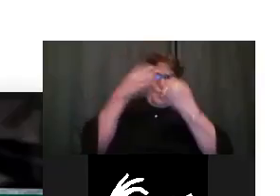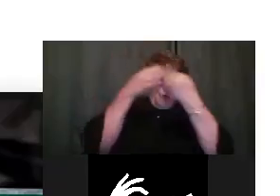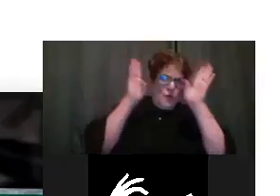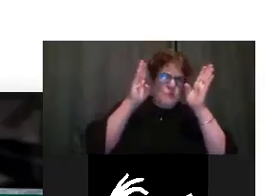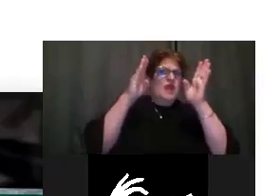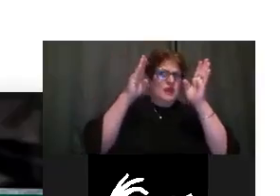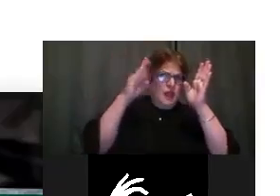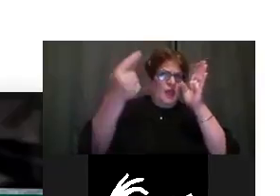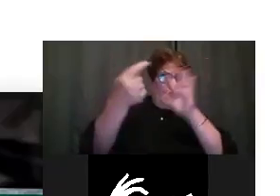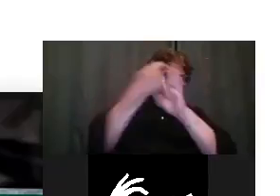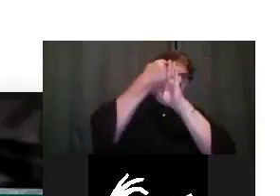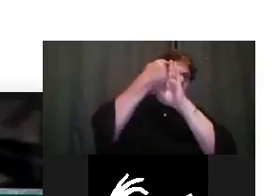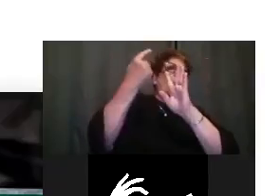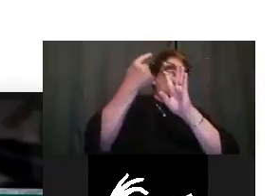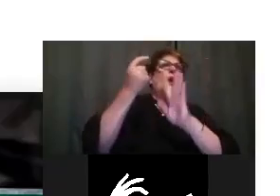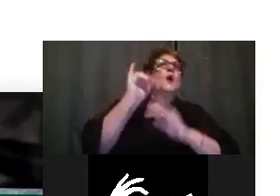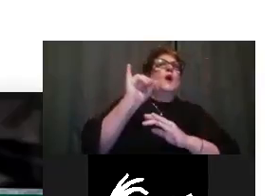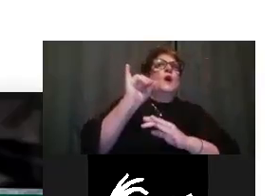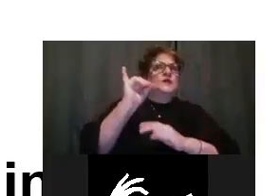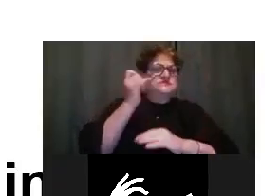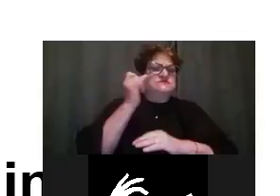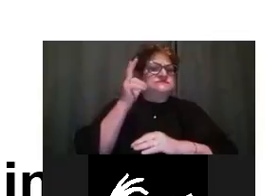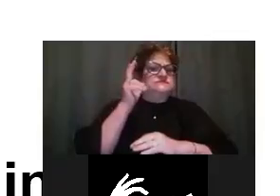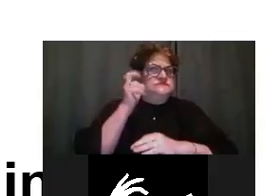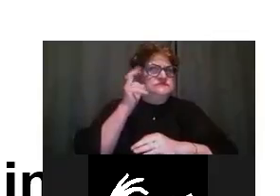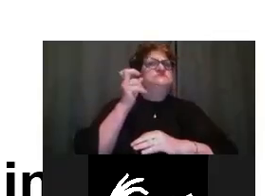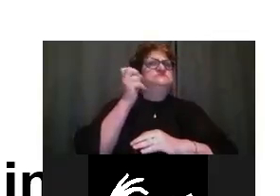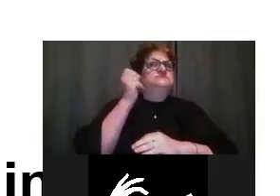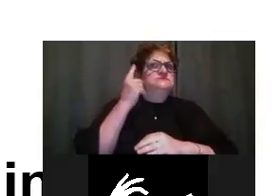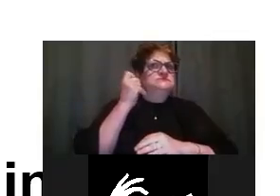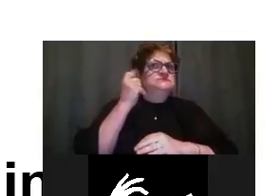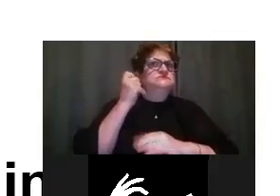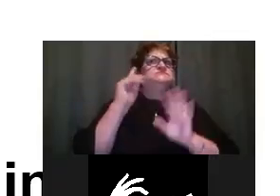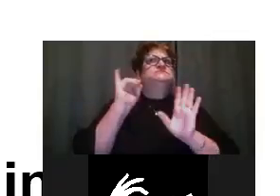or the family that you are providing support. Next slide.